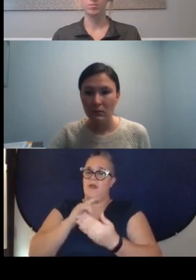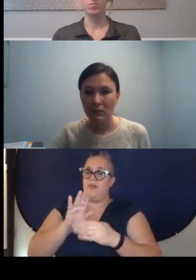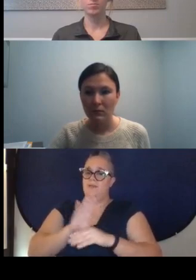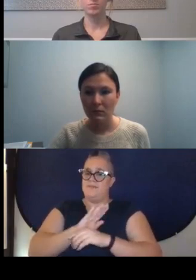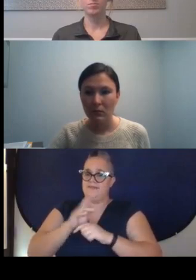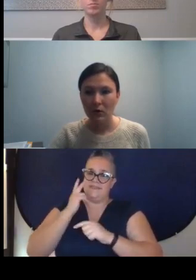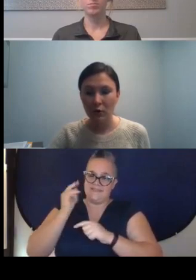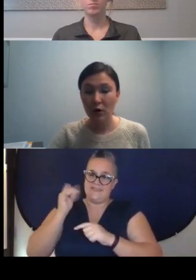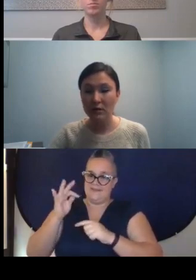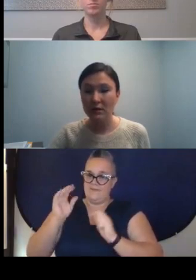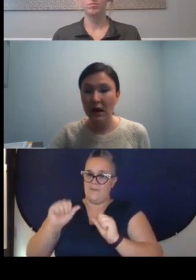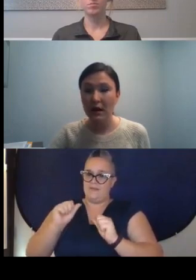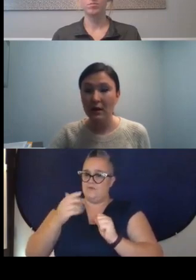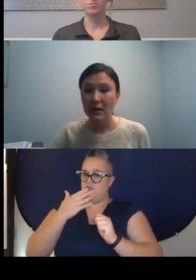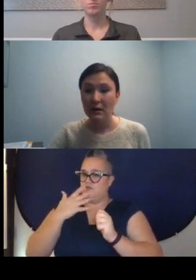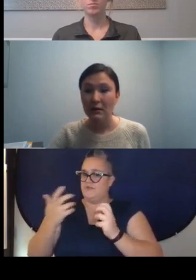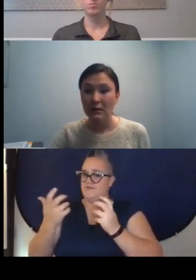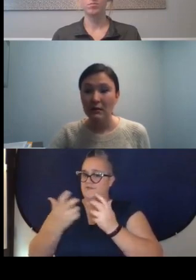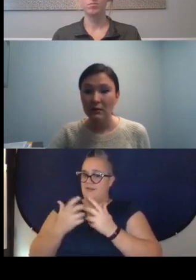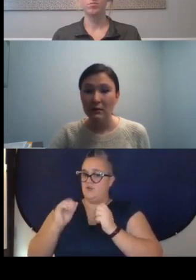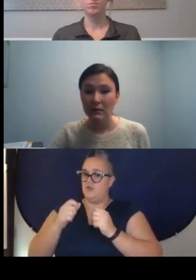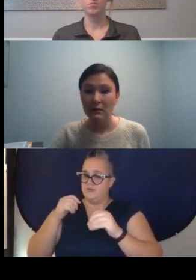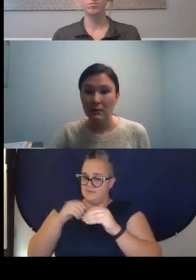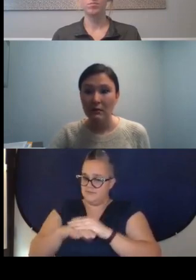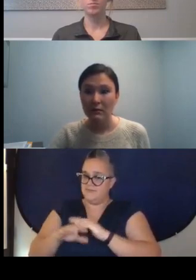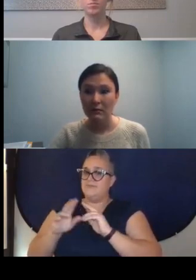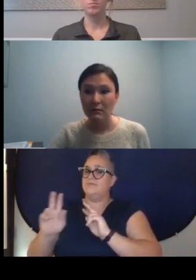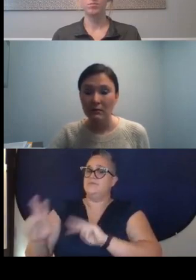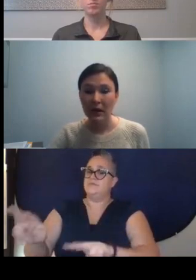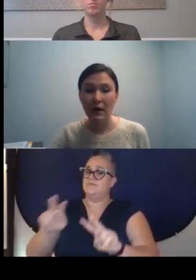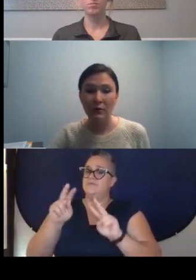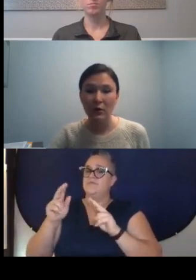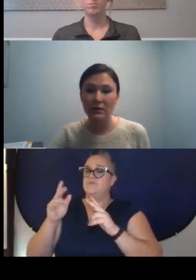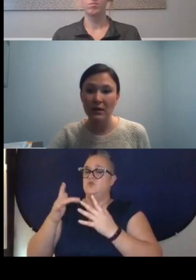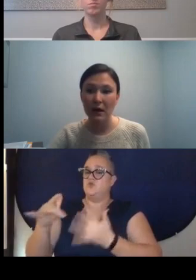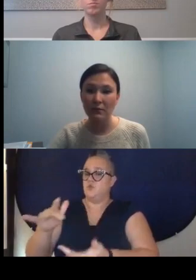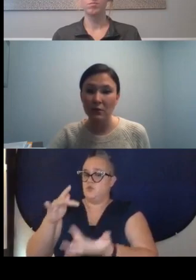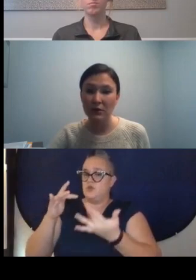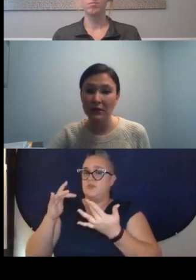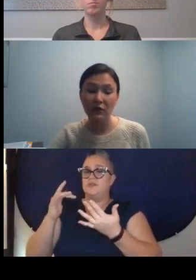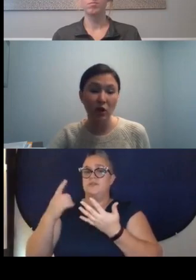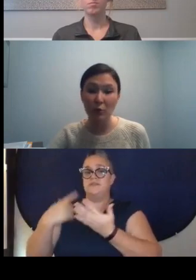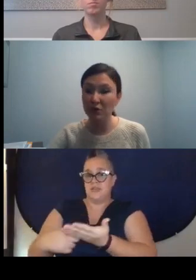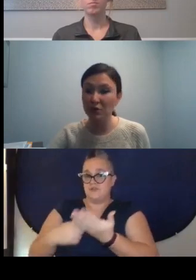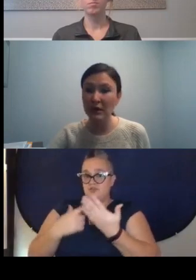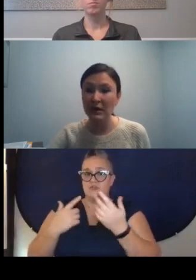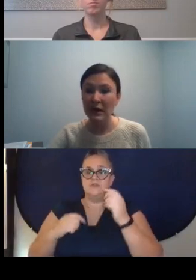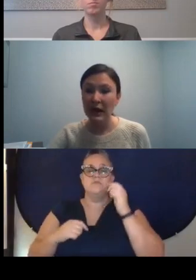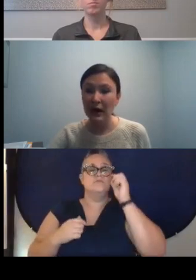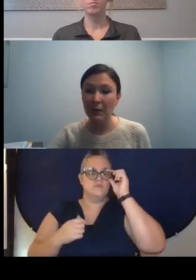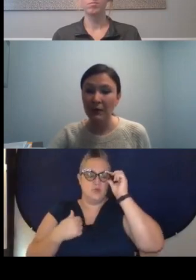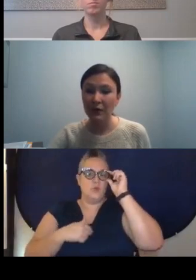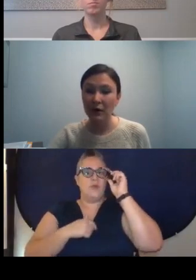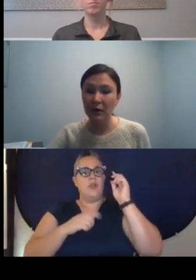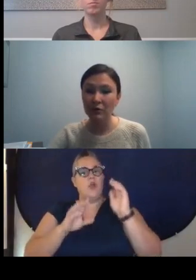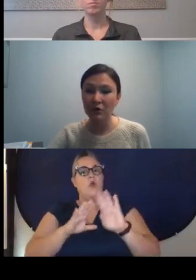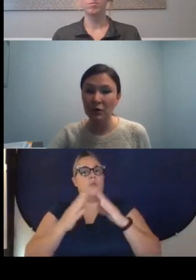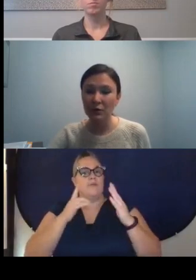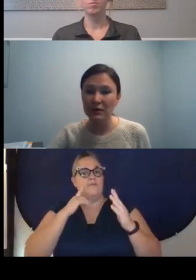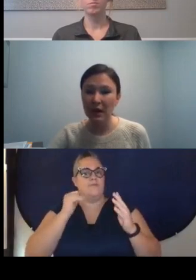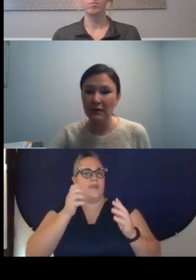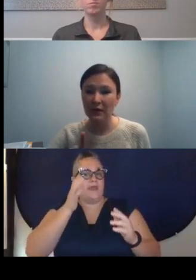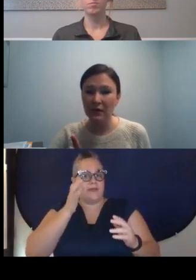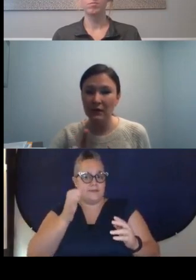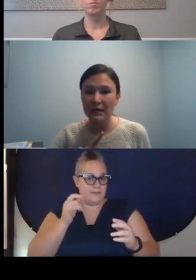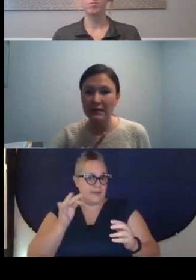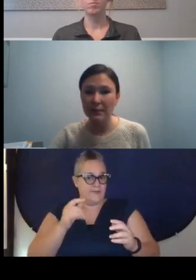for them to come in and have a discussion, maybe get a tour. Yeah, of course. So we're definitely open to it. If you're able to,